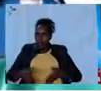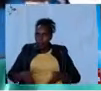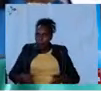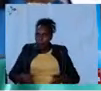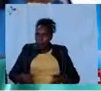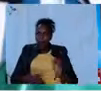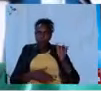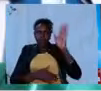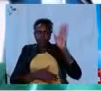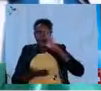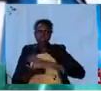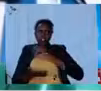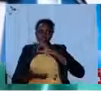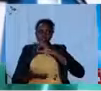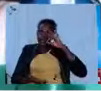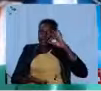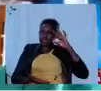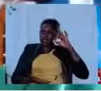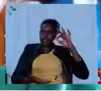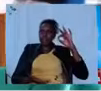God. Born of his